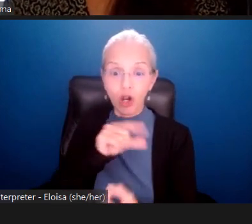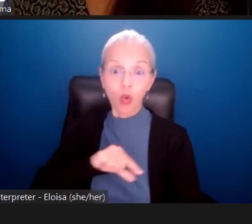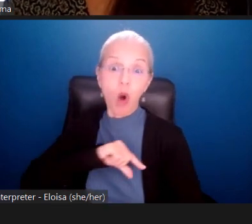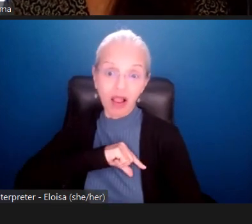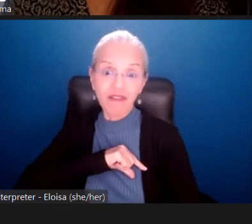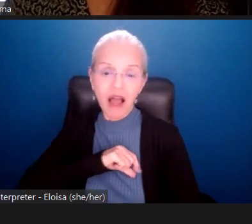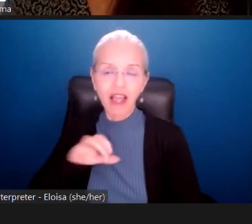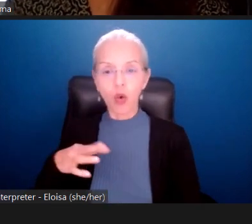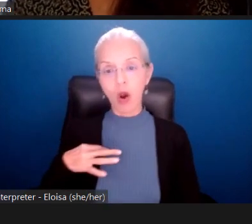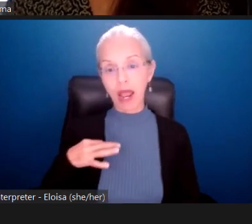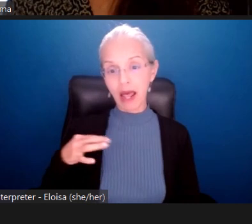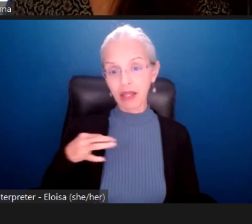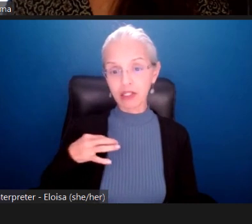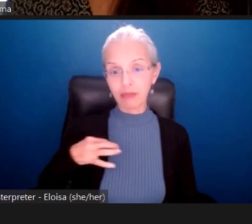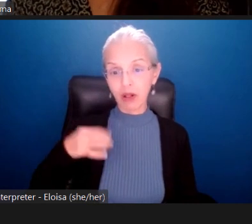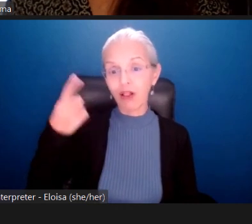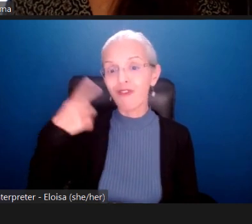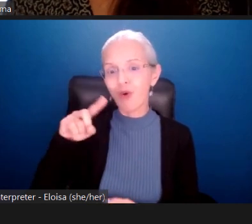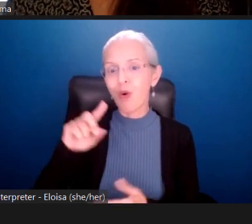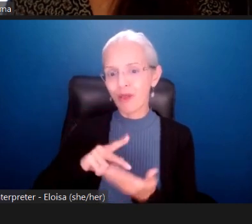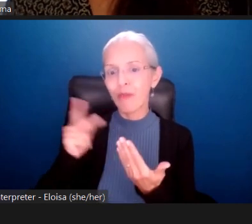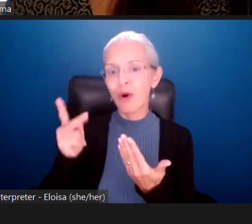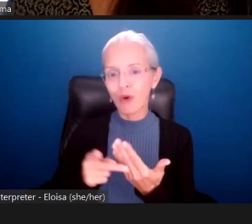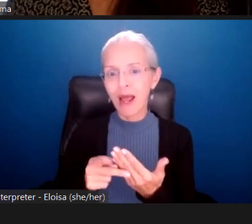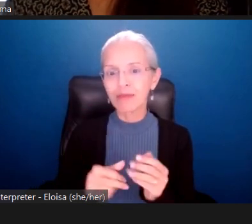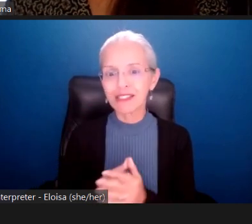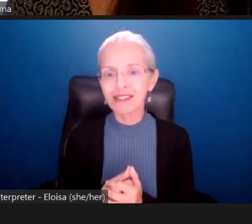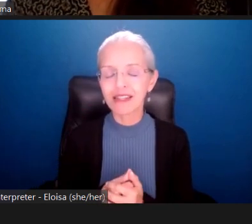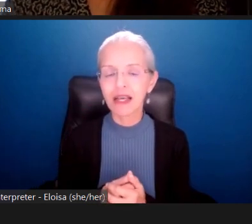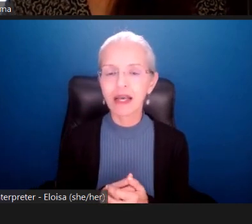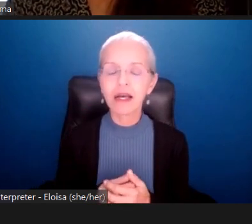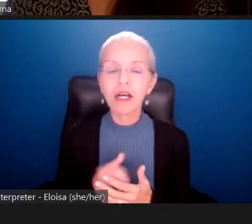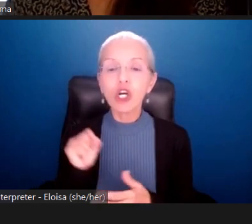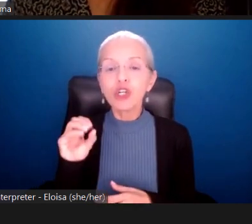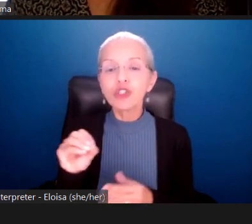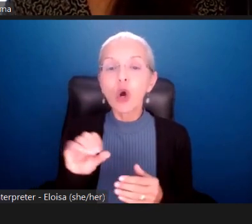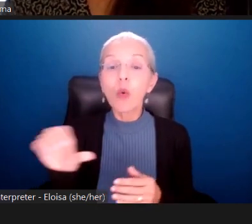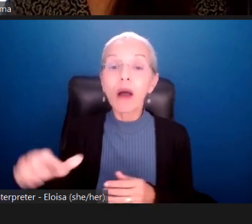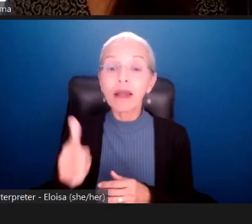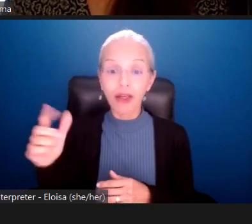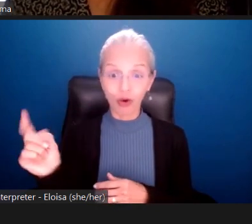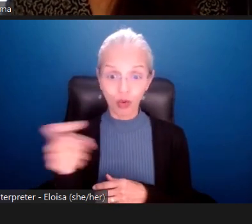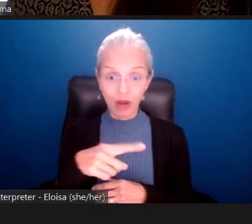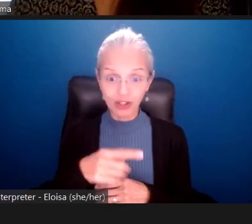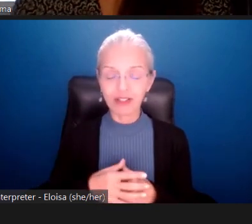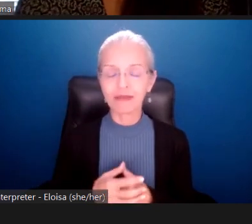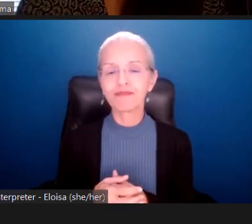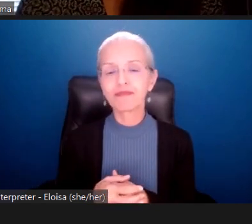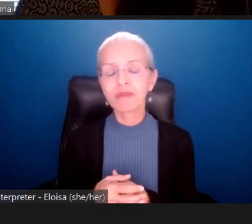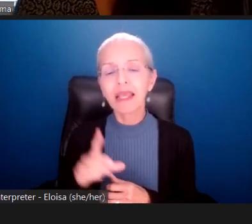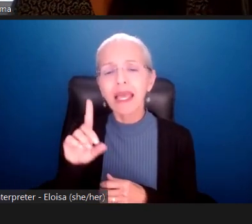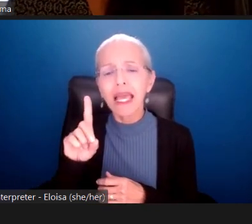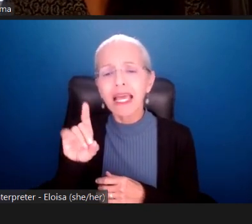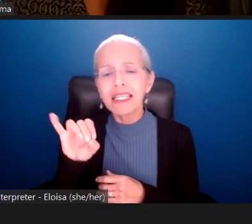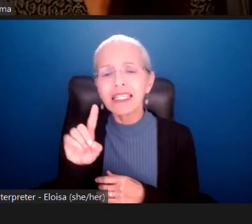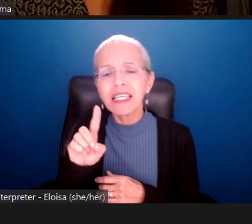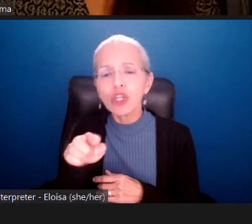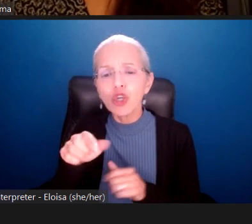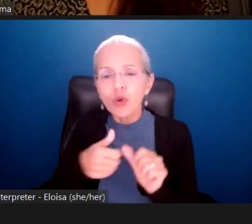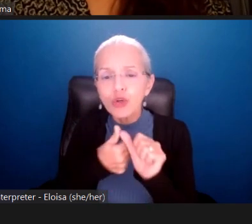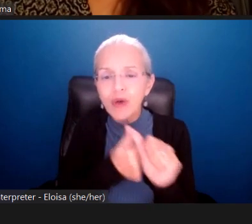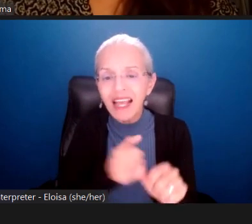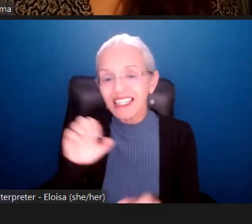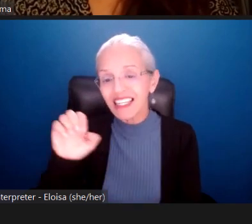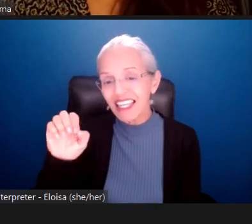or eligible for those programs. So another question. Did you track the